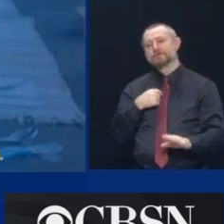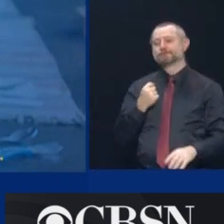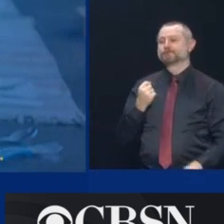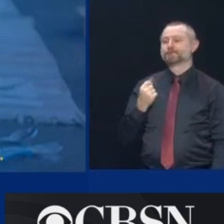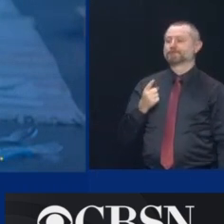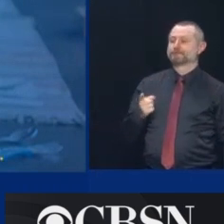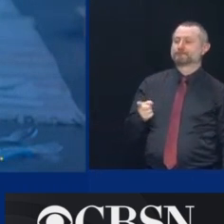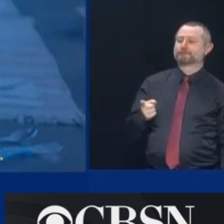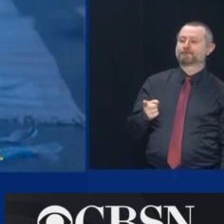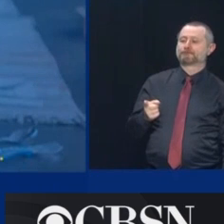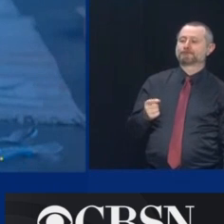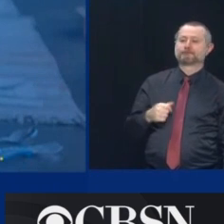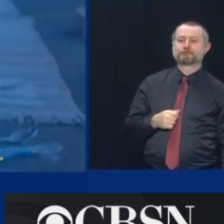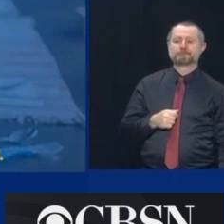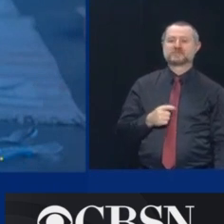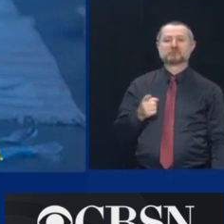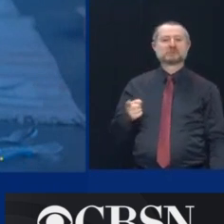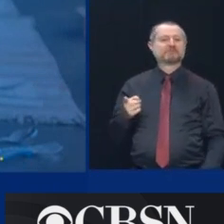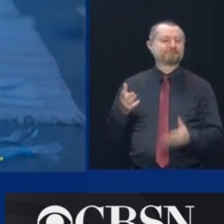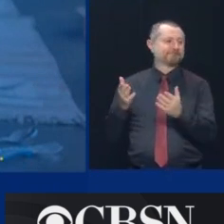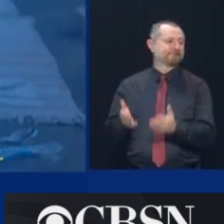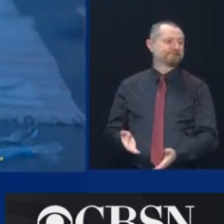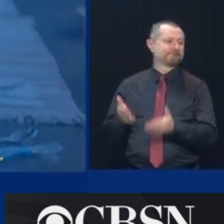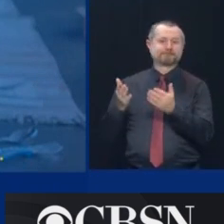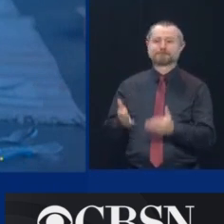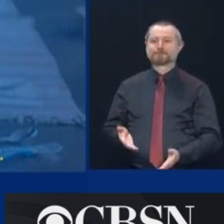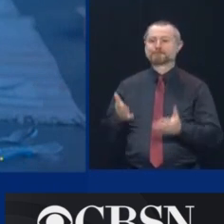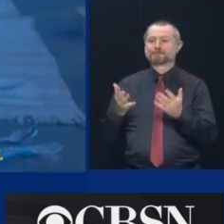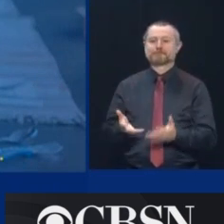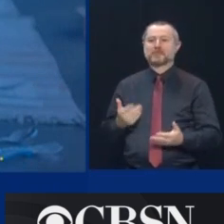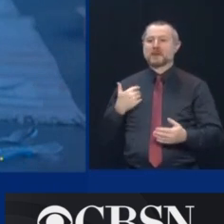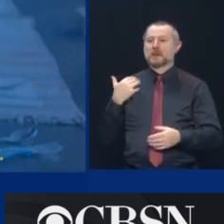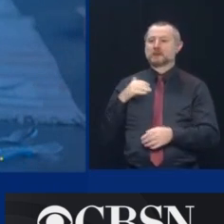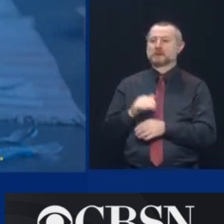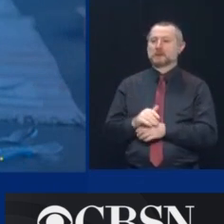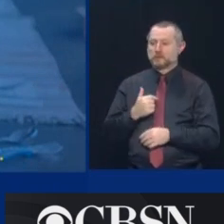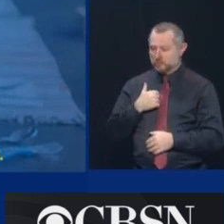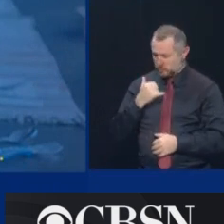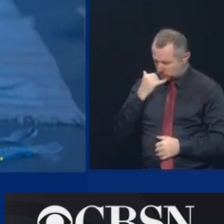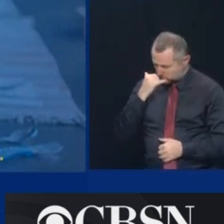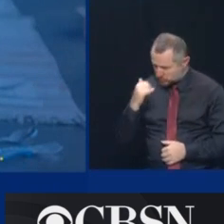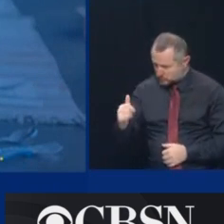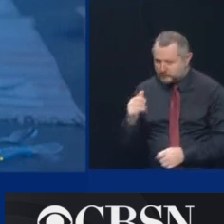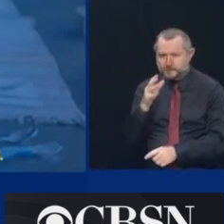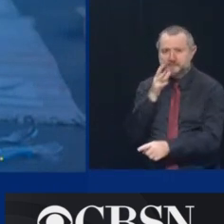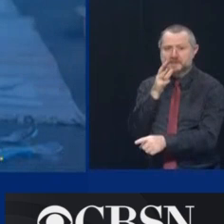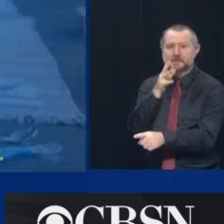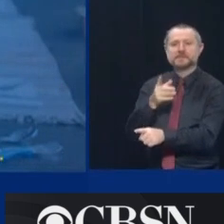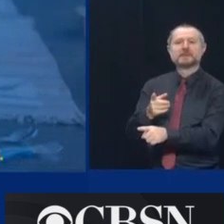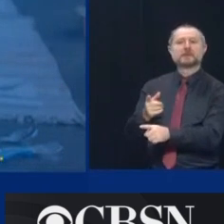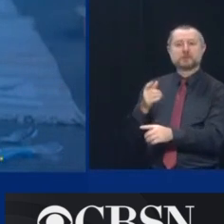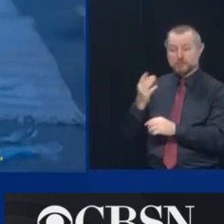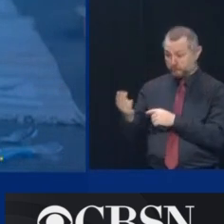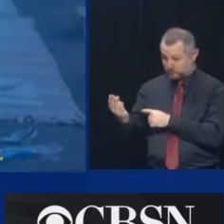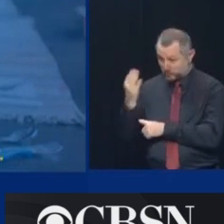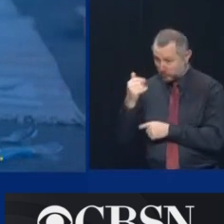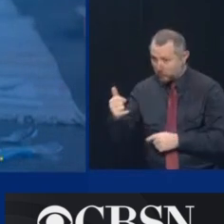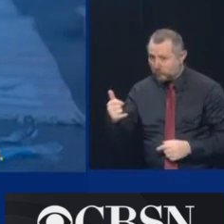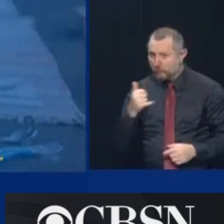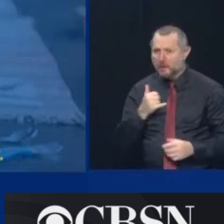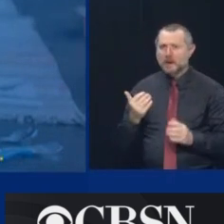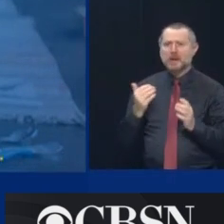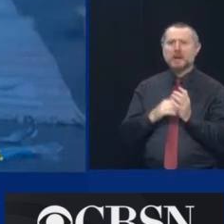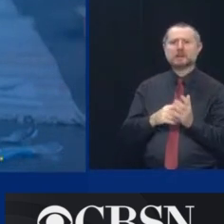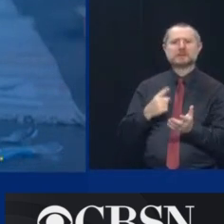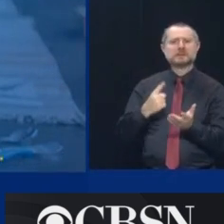just does not understand it. I had to talk to her last night. She called me back this morning to go back through the same thing. I